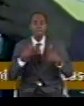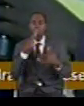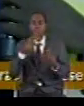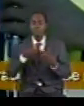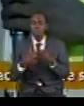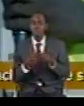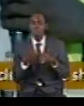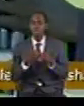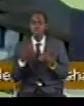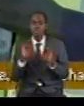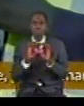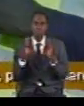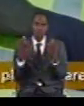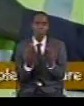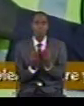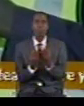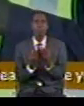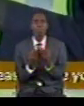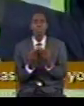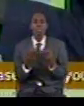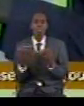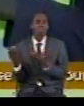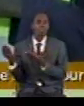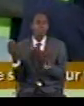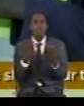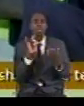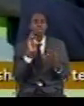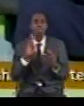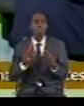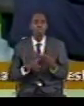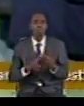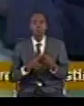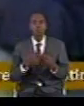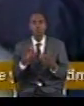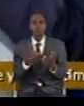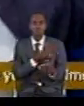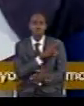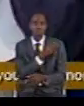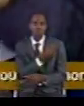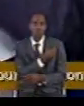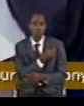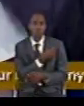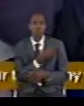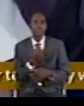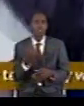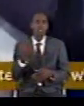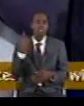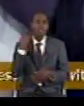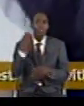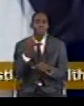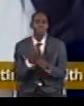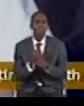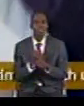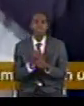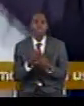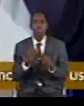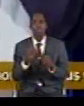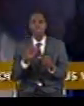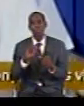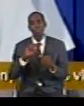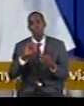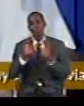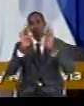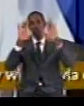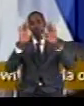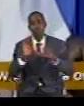I traveled to Jos to take her to physiotherapy. But as the Lord will have it, last year, Science and Wonder Crusade that was held in